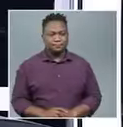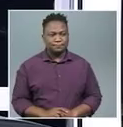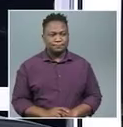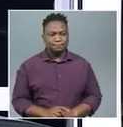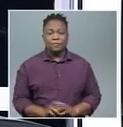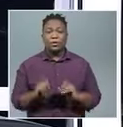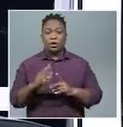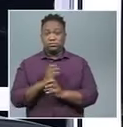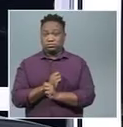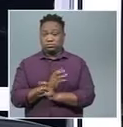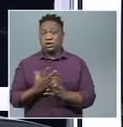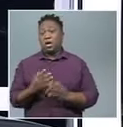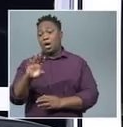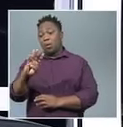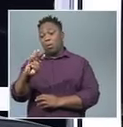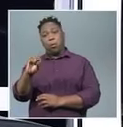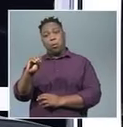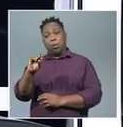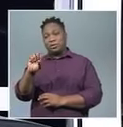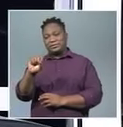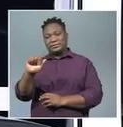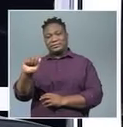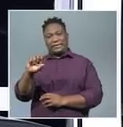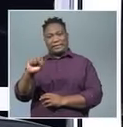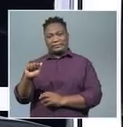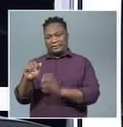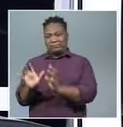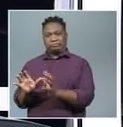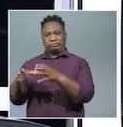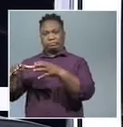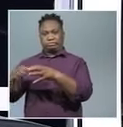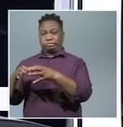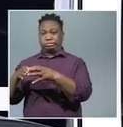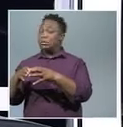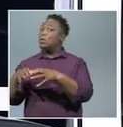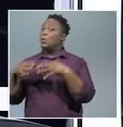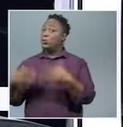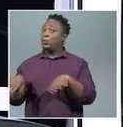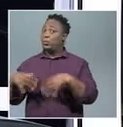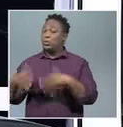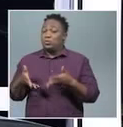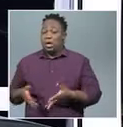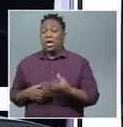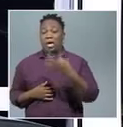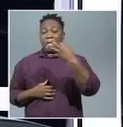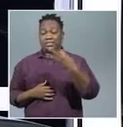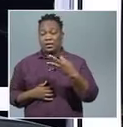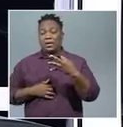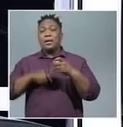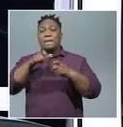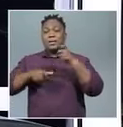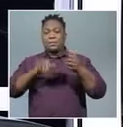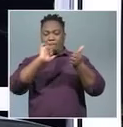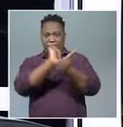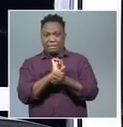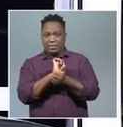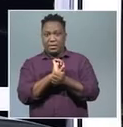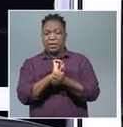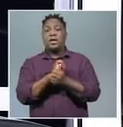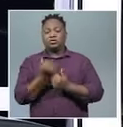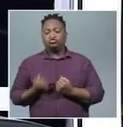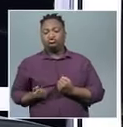We start here. Heads have started to roll over Bosasa. Today, three people were arrested, charged and released